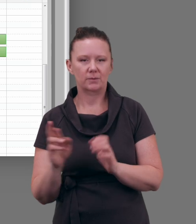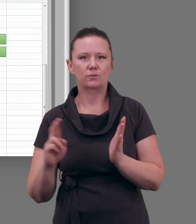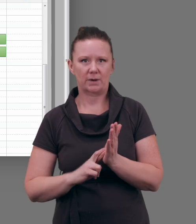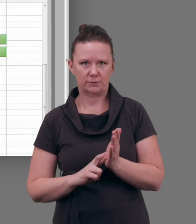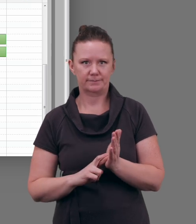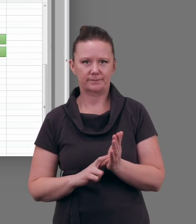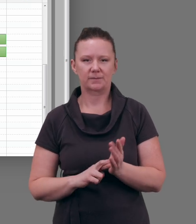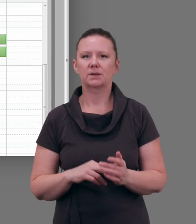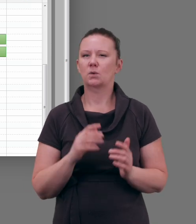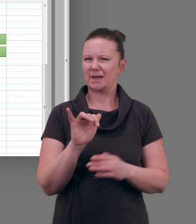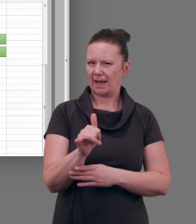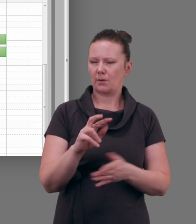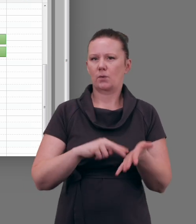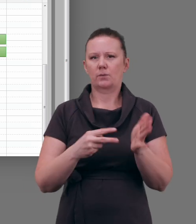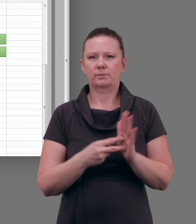will remain yellow.